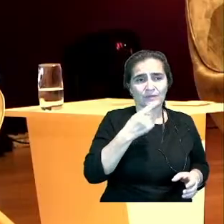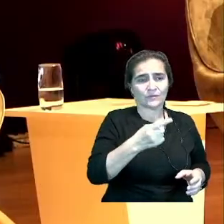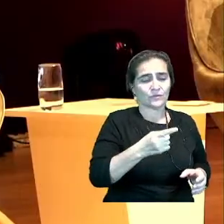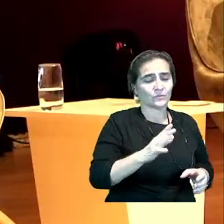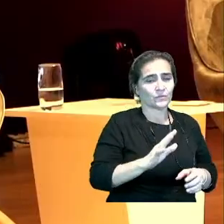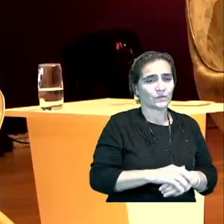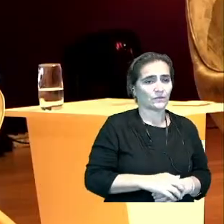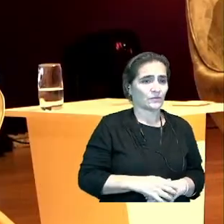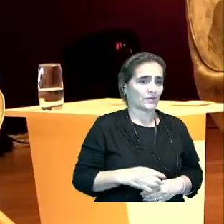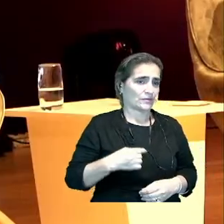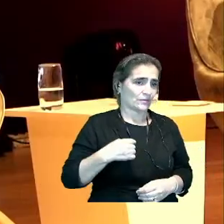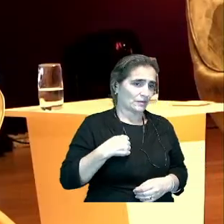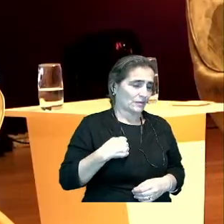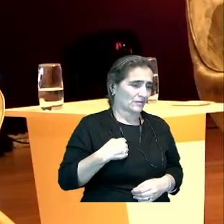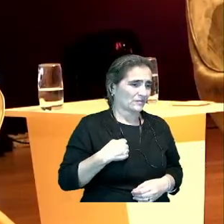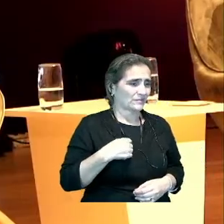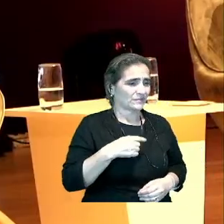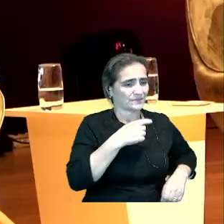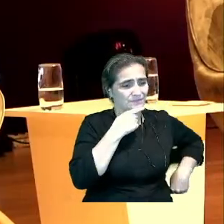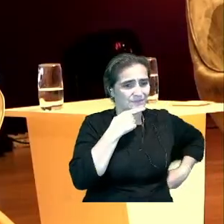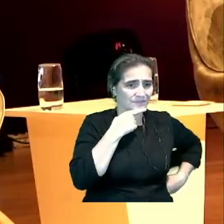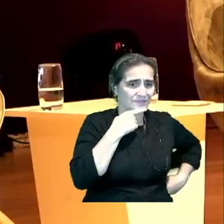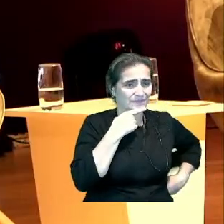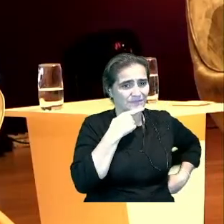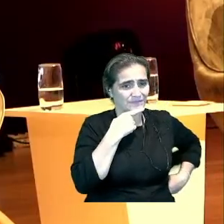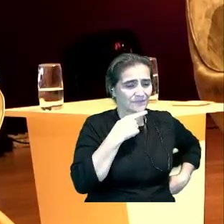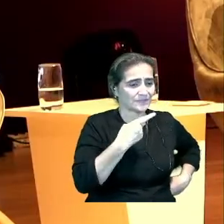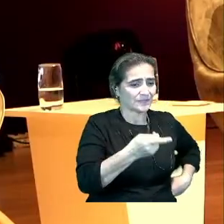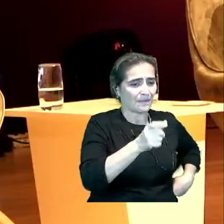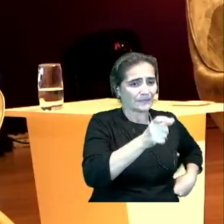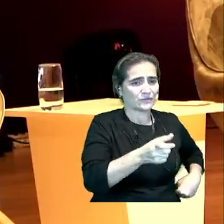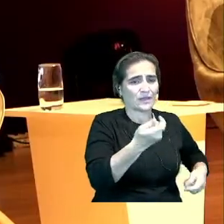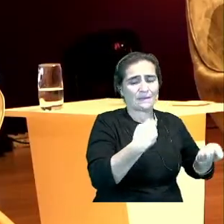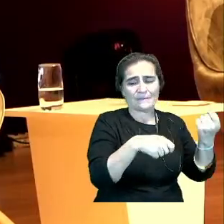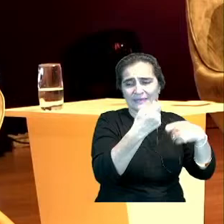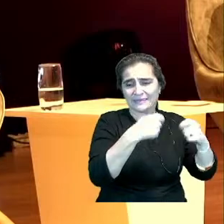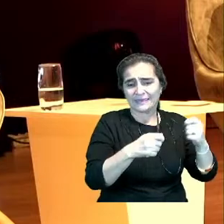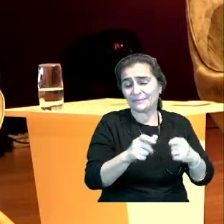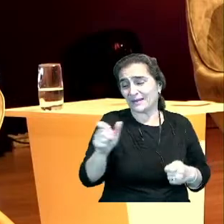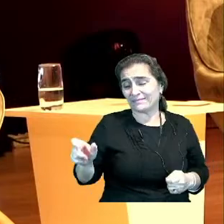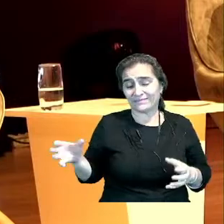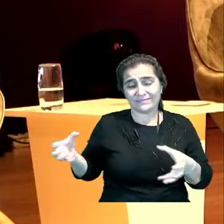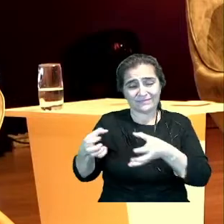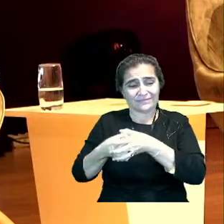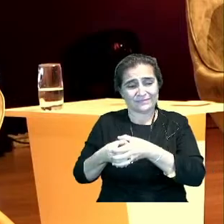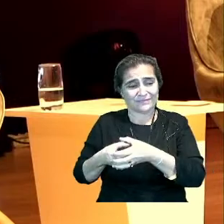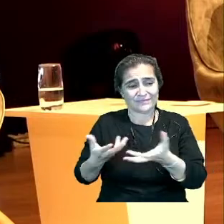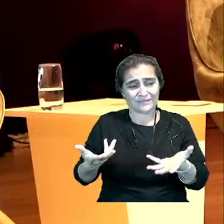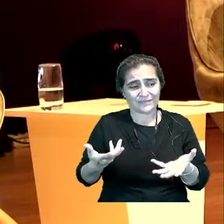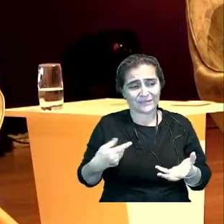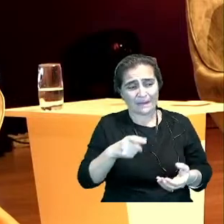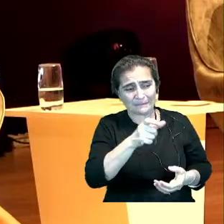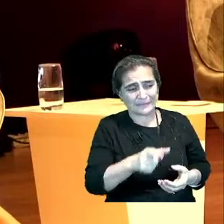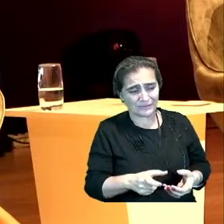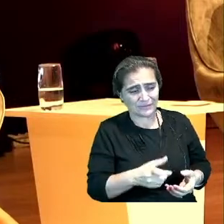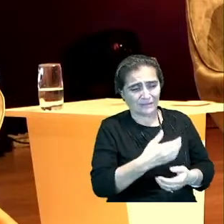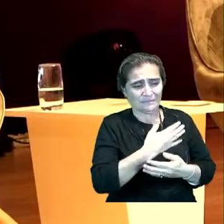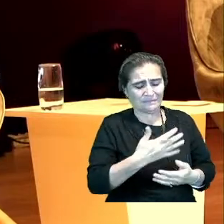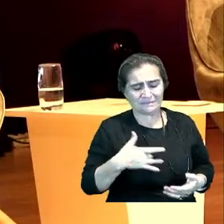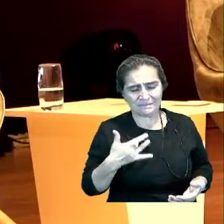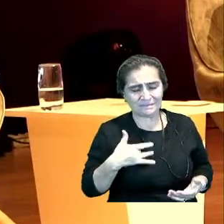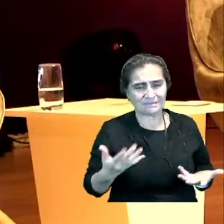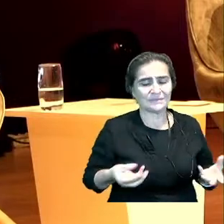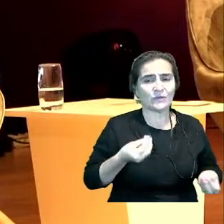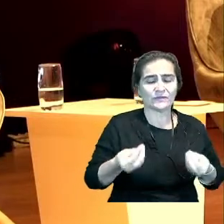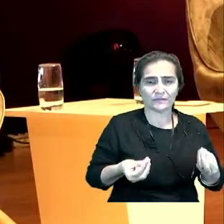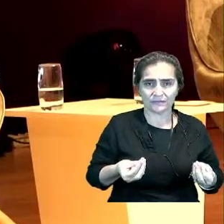at hating others just because someone speaks ill of them or bad of them. And we need to watch our narrative to change